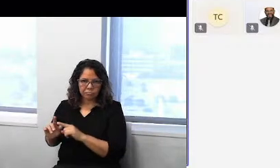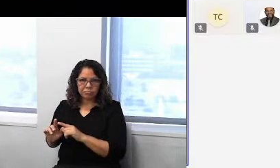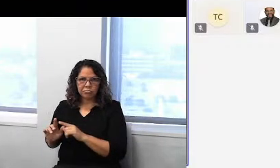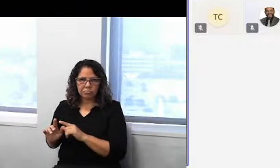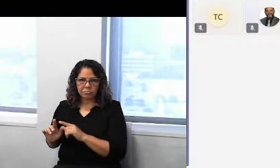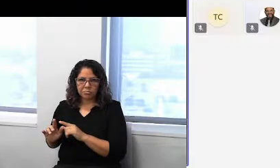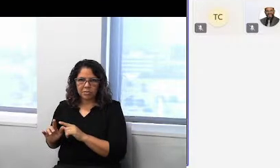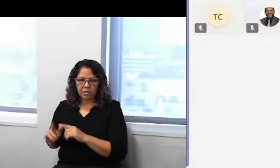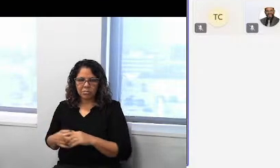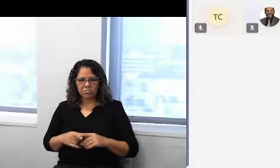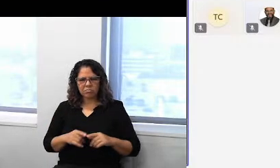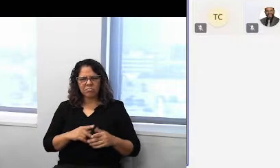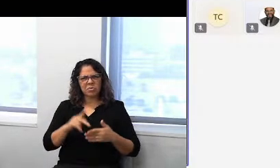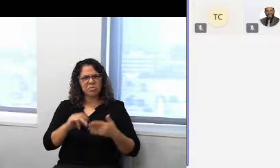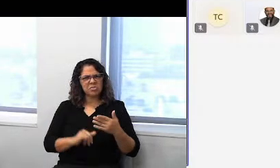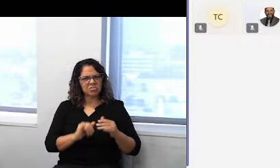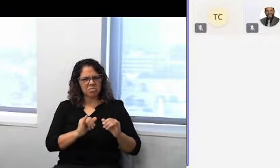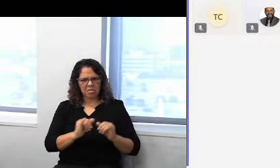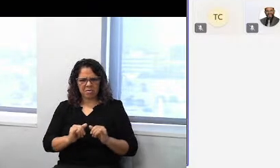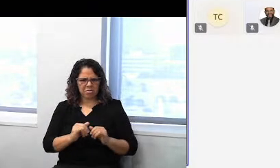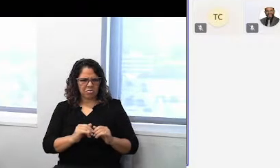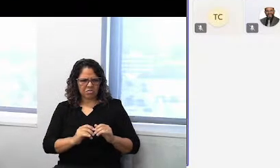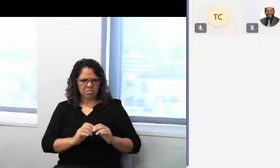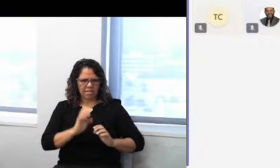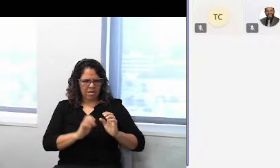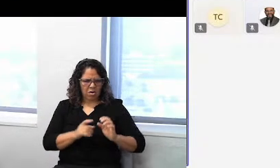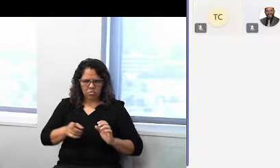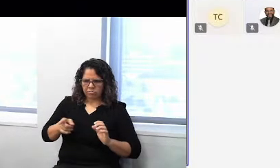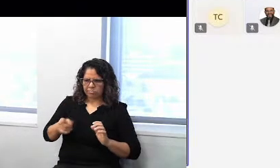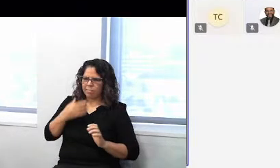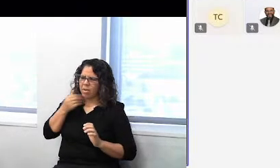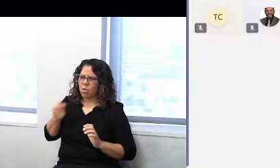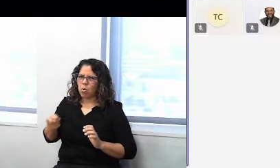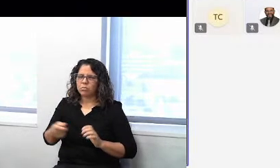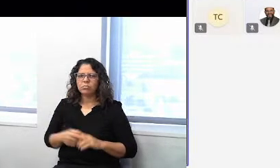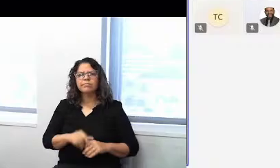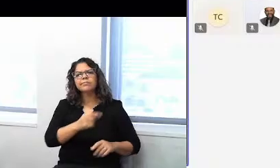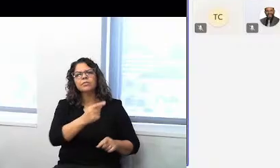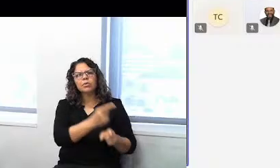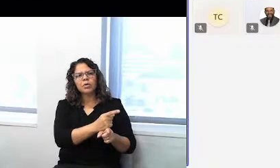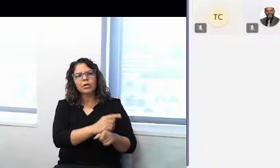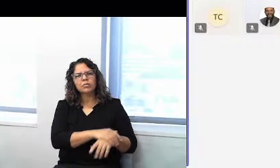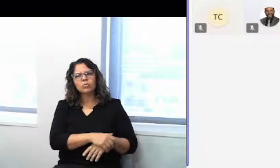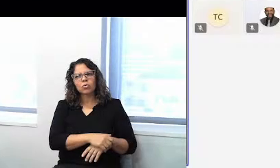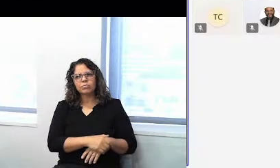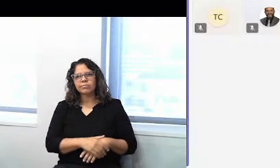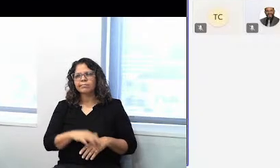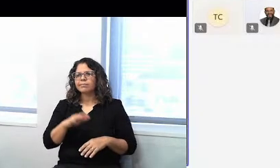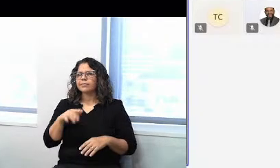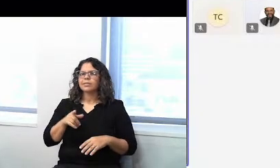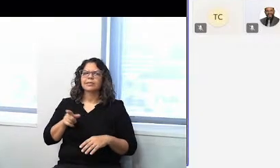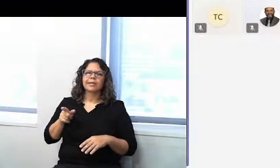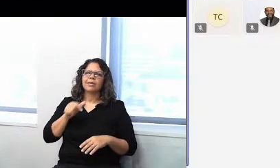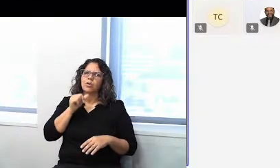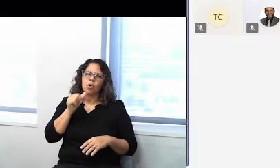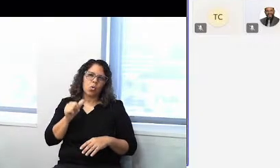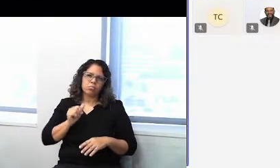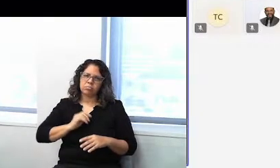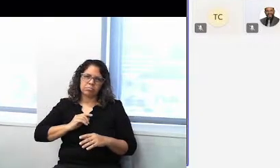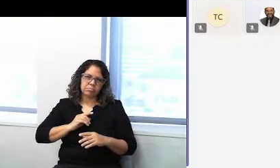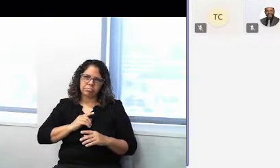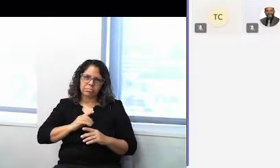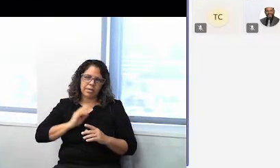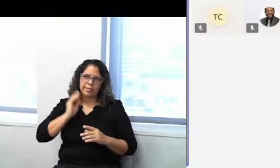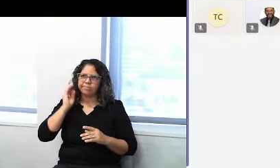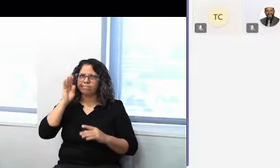Ms. Mercado, this witness is not going to speculate. He's going to tell me whether he's capable or incapable of answering a question. Some of these questions, you could